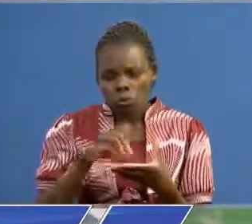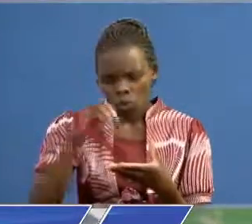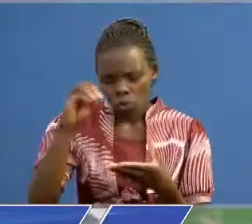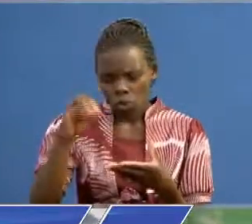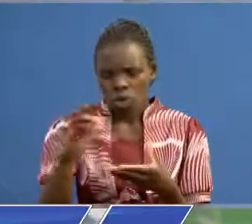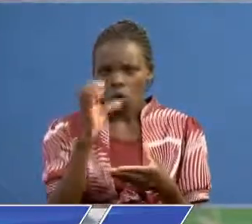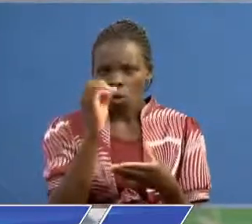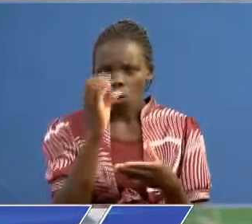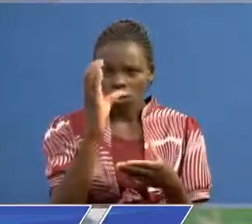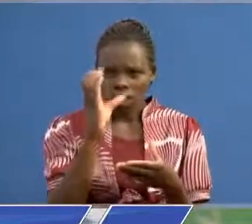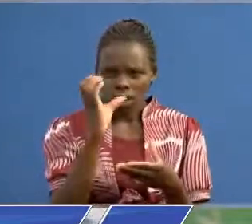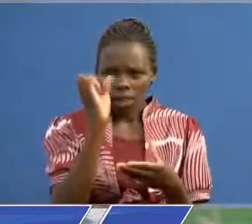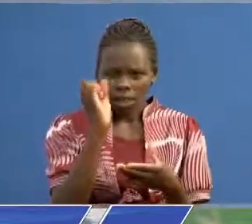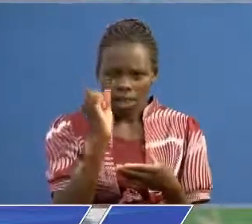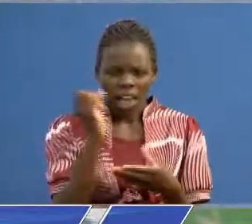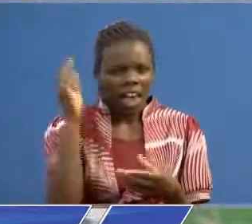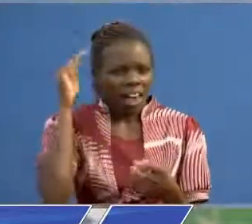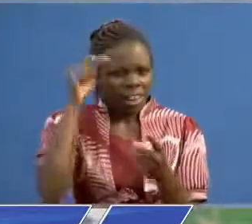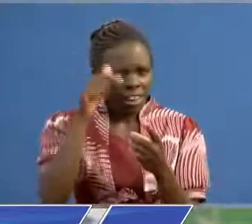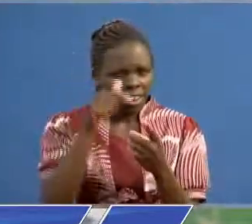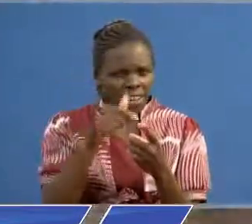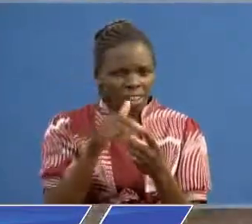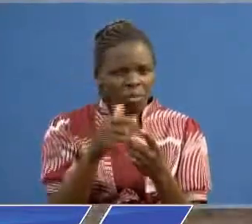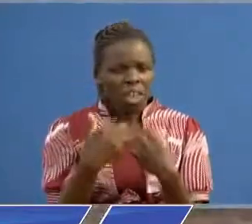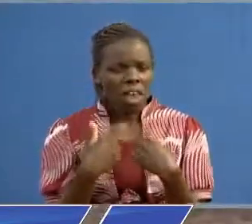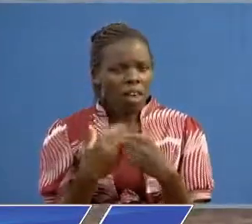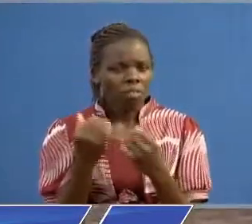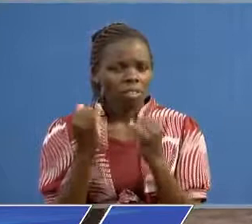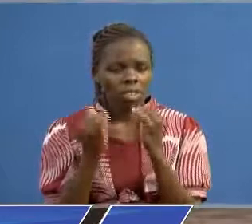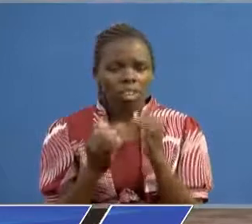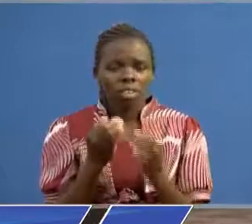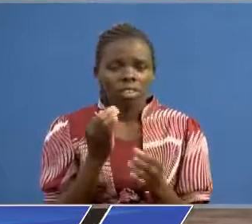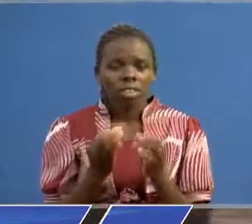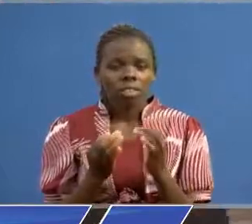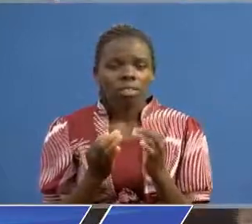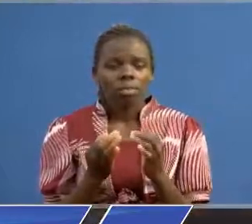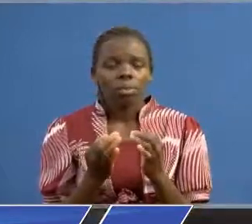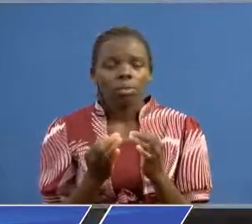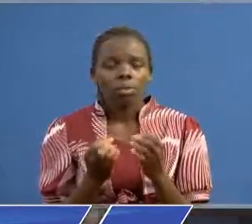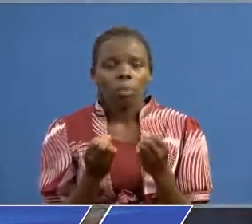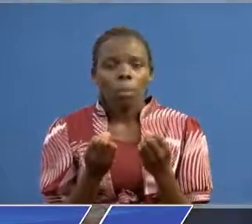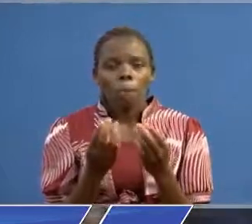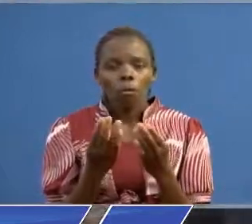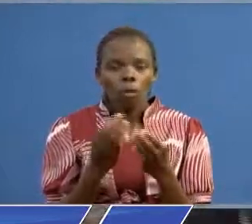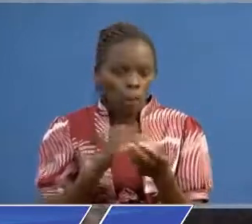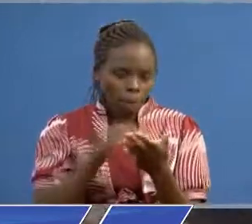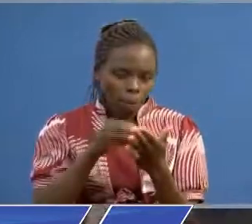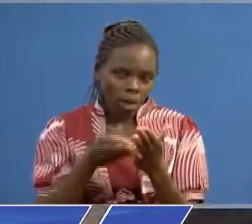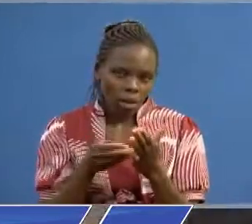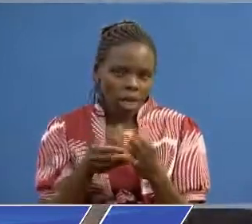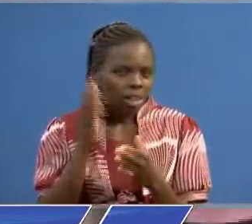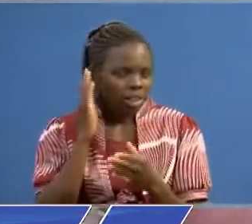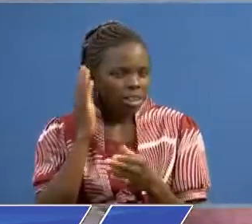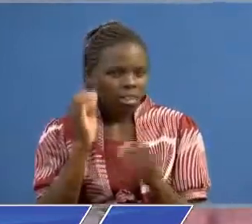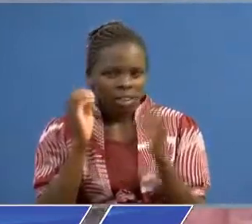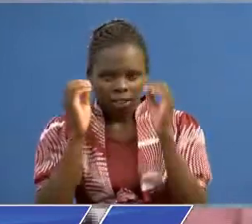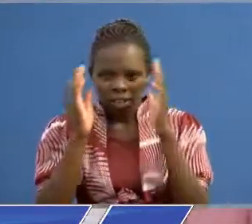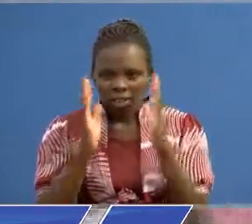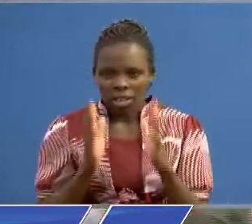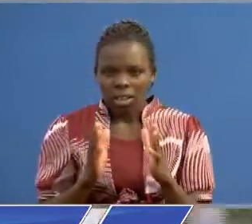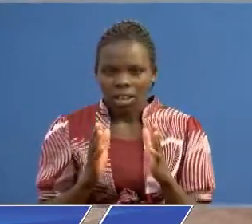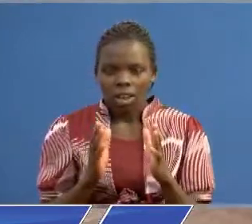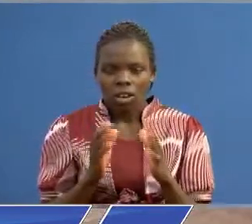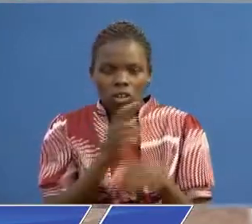hapa until ile siku tutapata justice. The victims went for medical attention at Kisii Teaching and